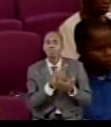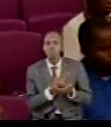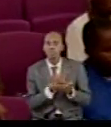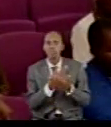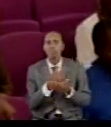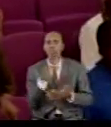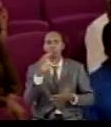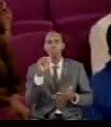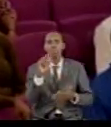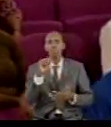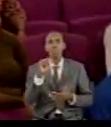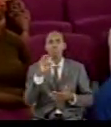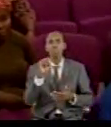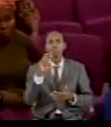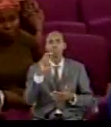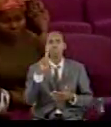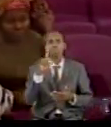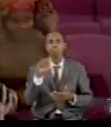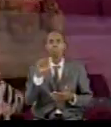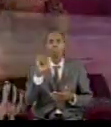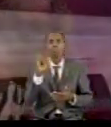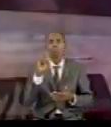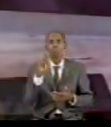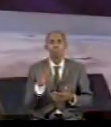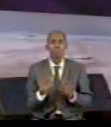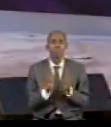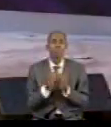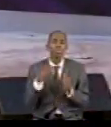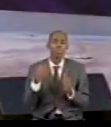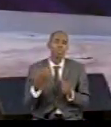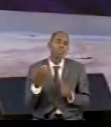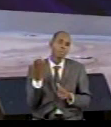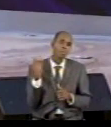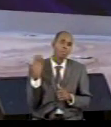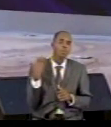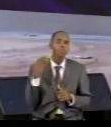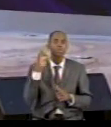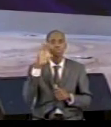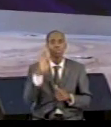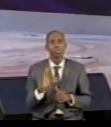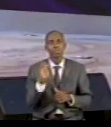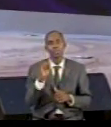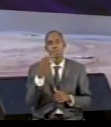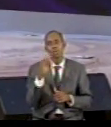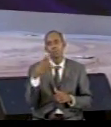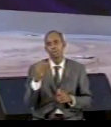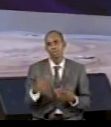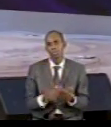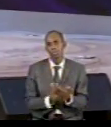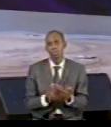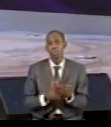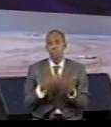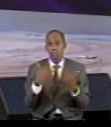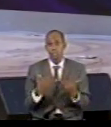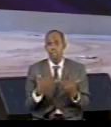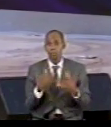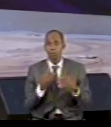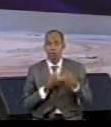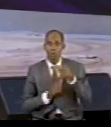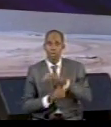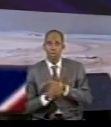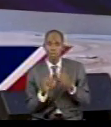consultation with the foremost preachers of the gospel. Look at three things here. Number one,